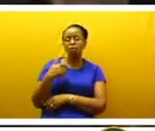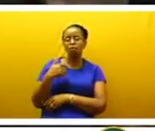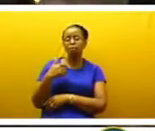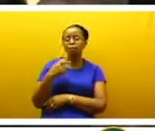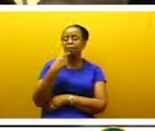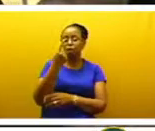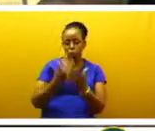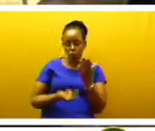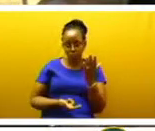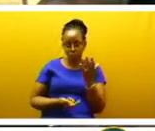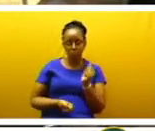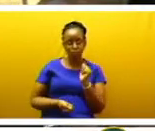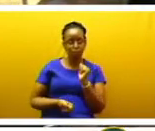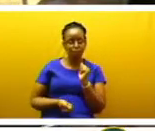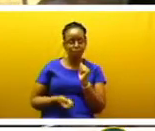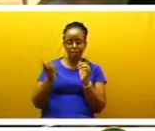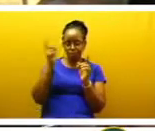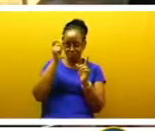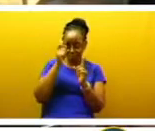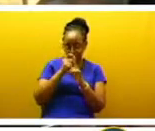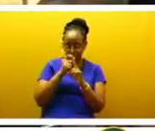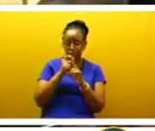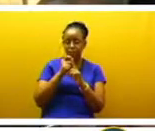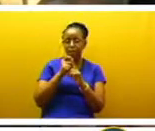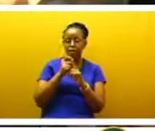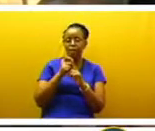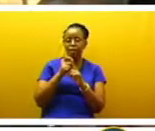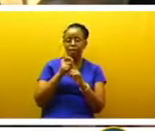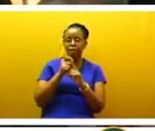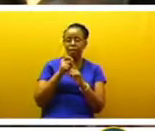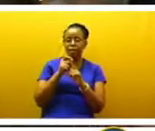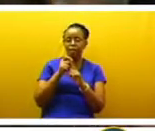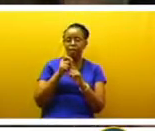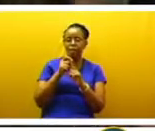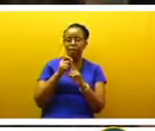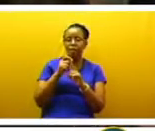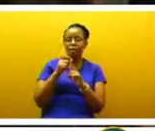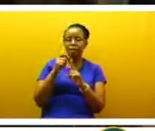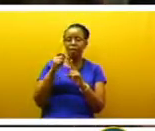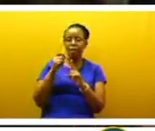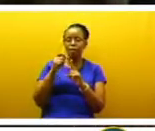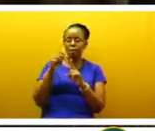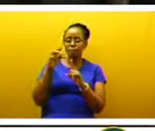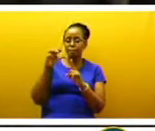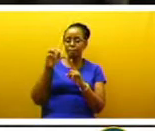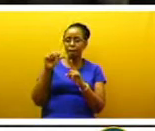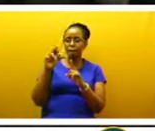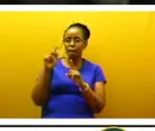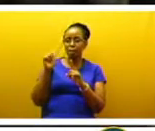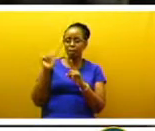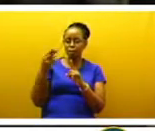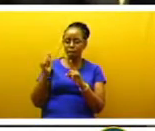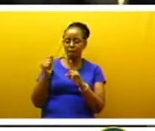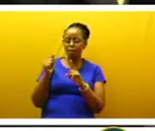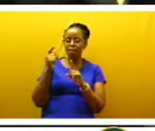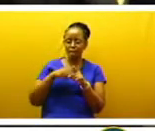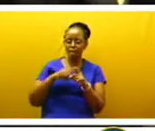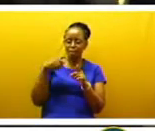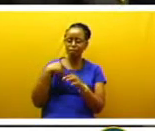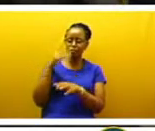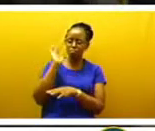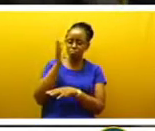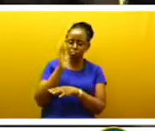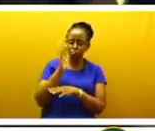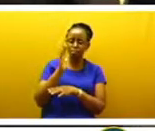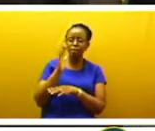in particular, the very rapid submissions of my learned colleague, Mr. Mahat. Sometimes you miss exactly what he's saying, but I